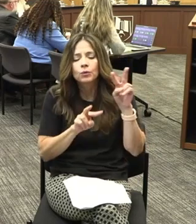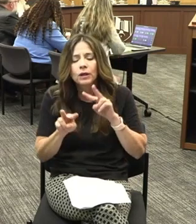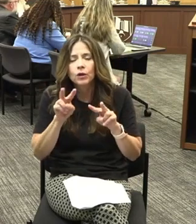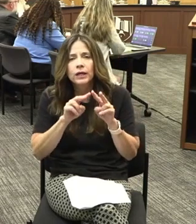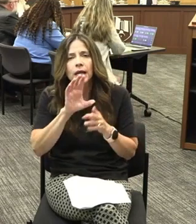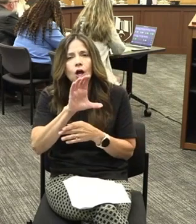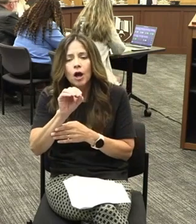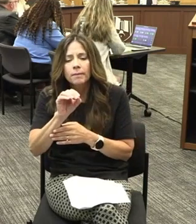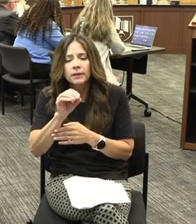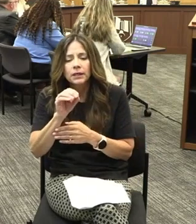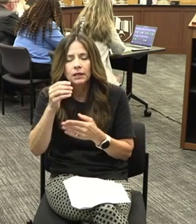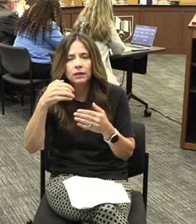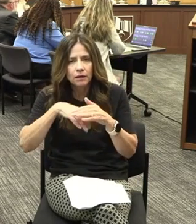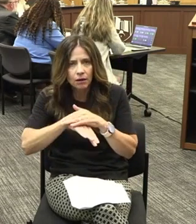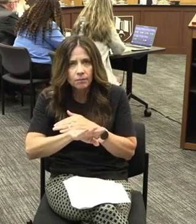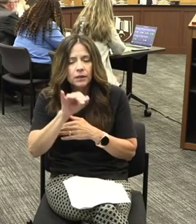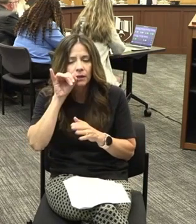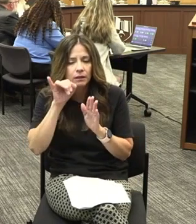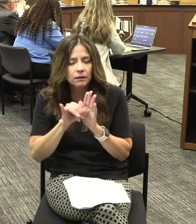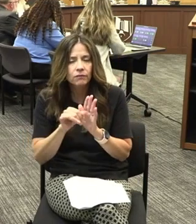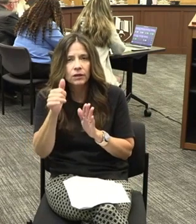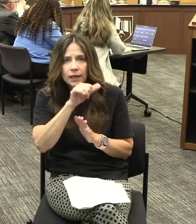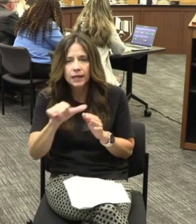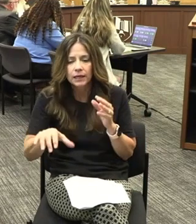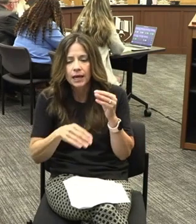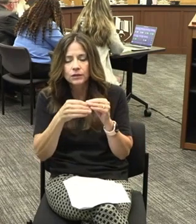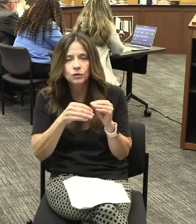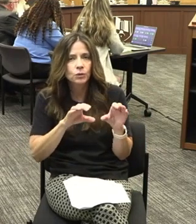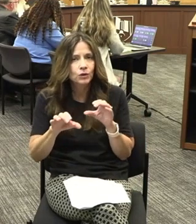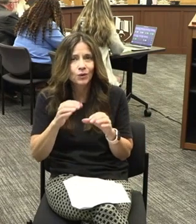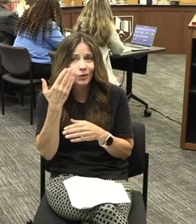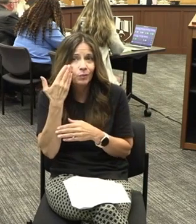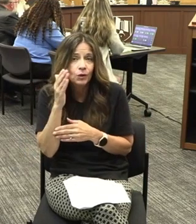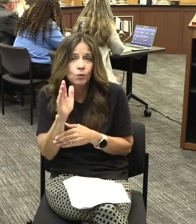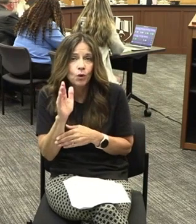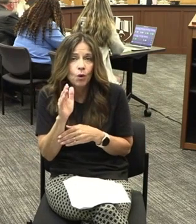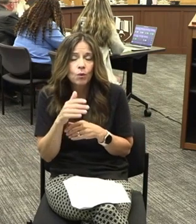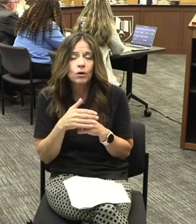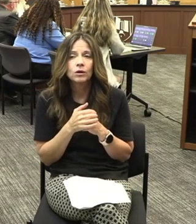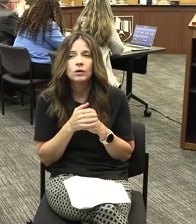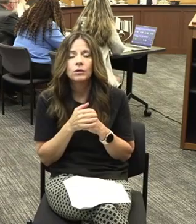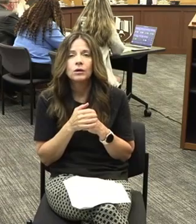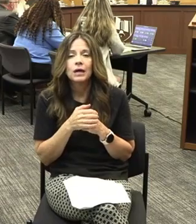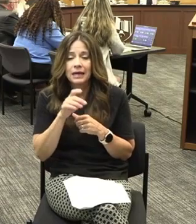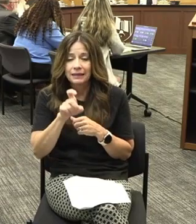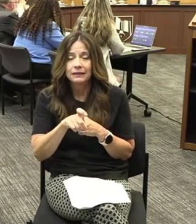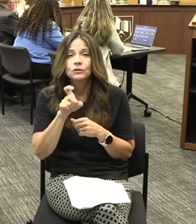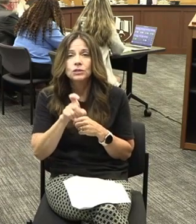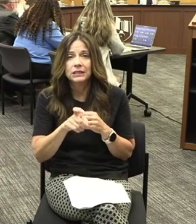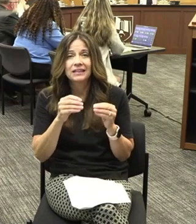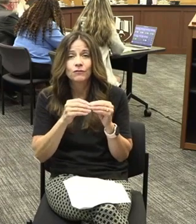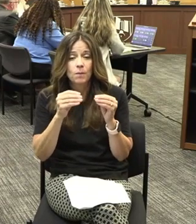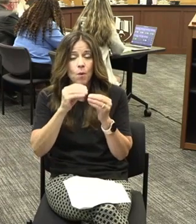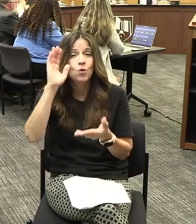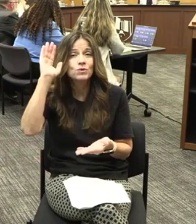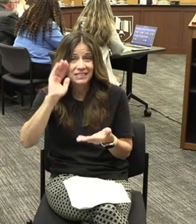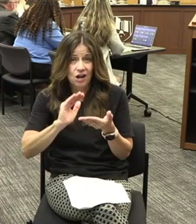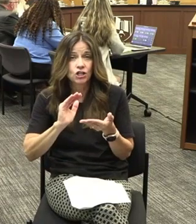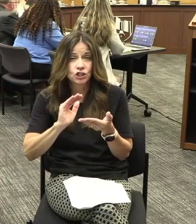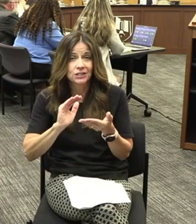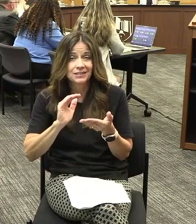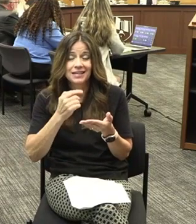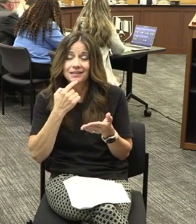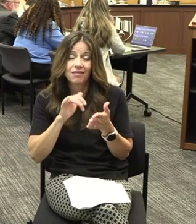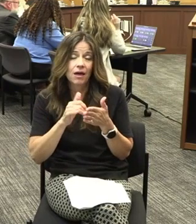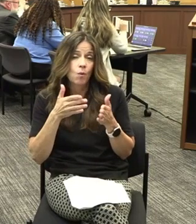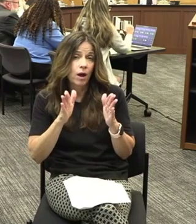in and identify any extras that we're doing that we're not aware of. I mean, I think there's a need for still more reductions. And I'll say it that way.